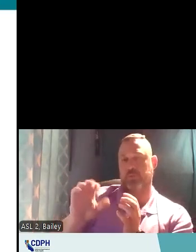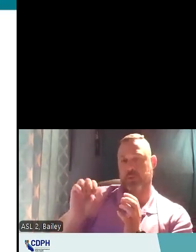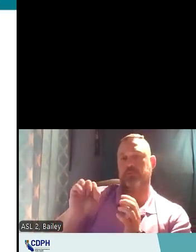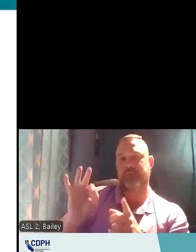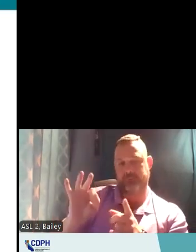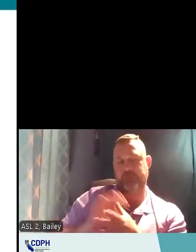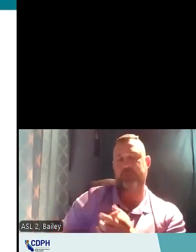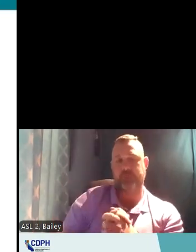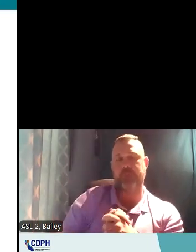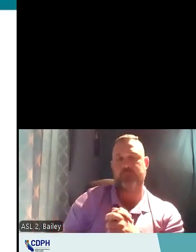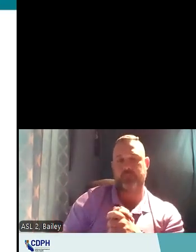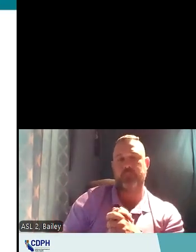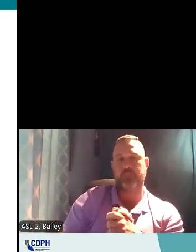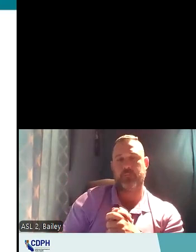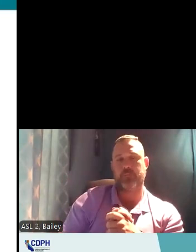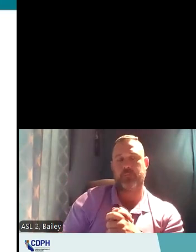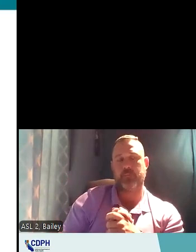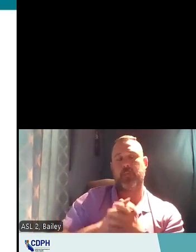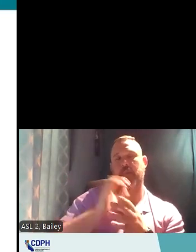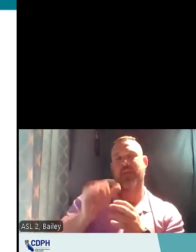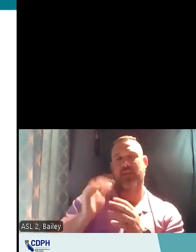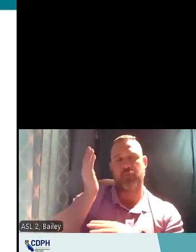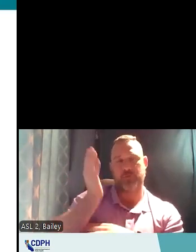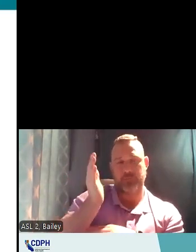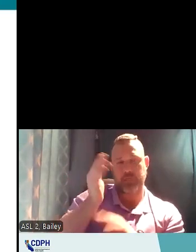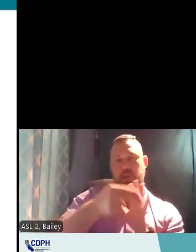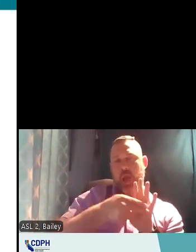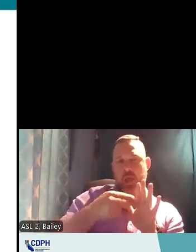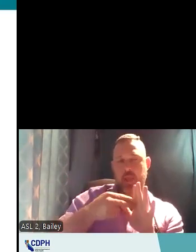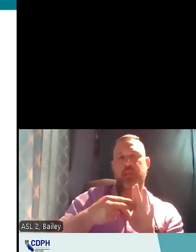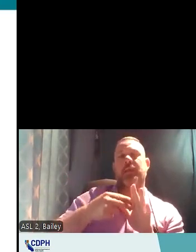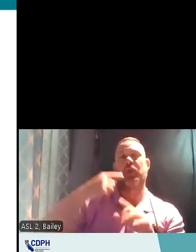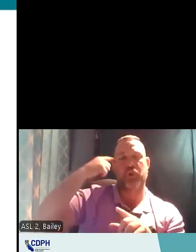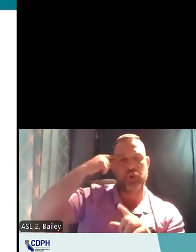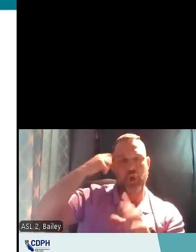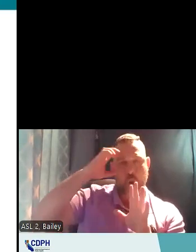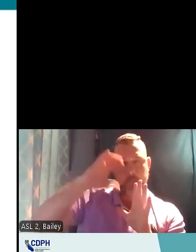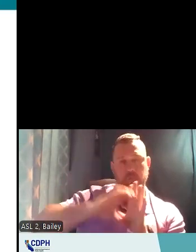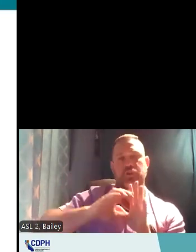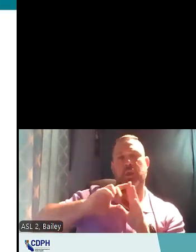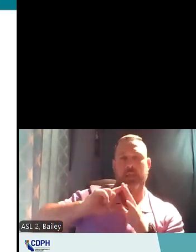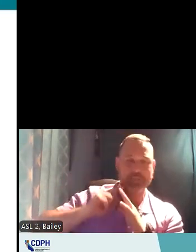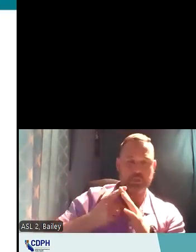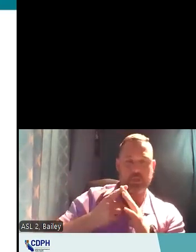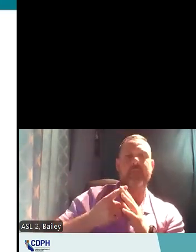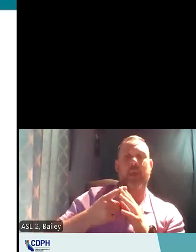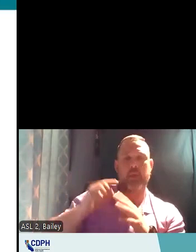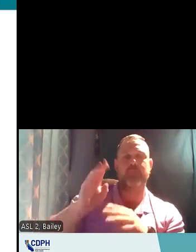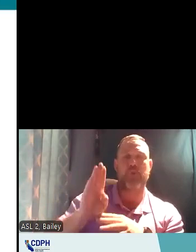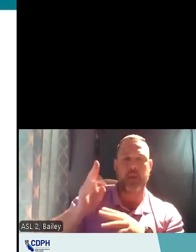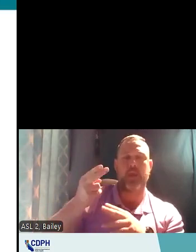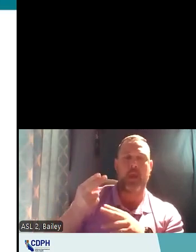They delivered a presentation highlighting the Alzheimer's disease neuroimaging initiative and the Brain Health